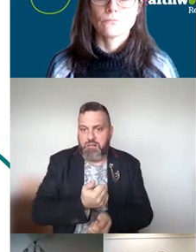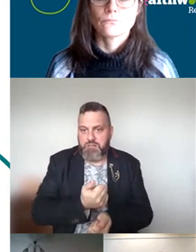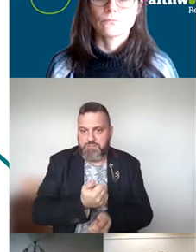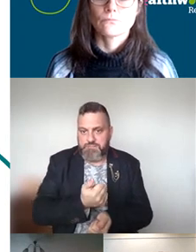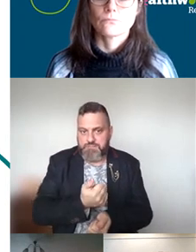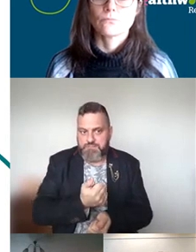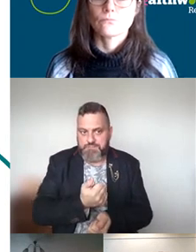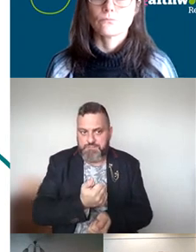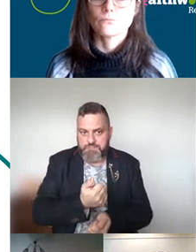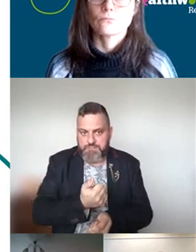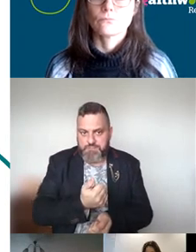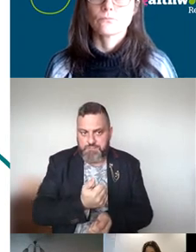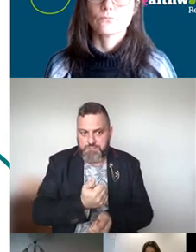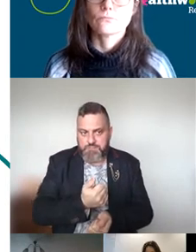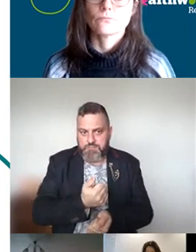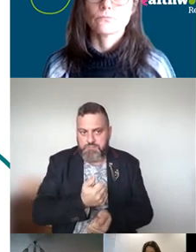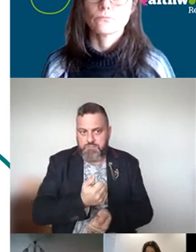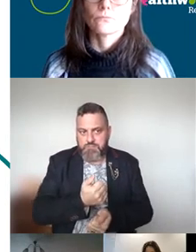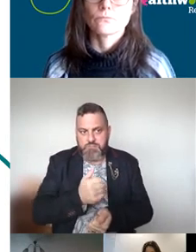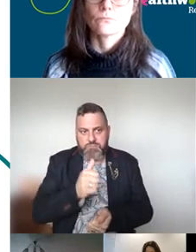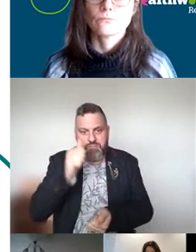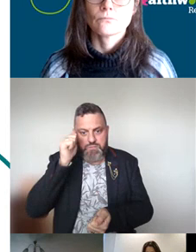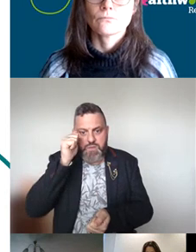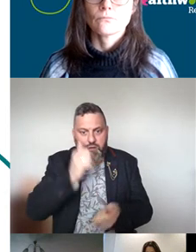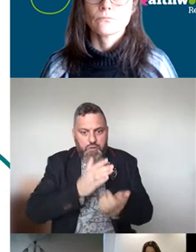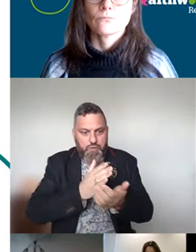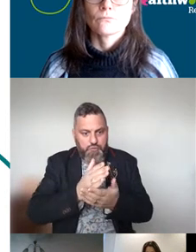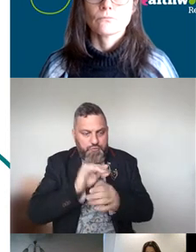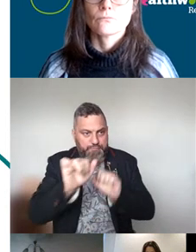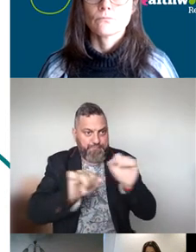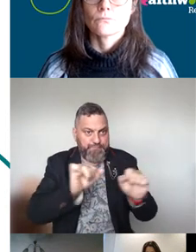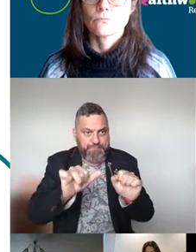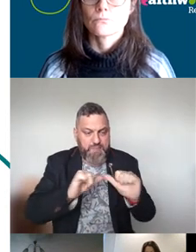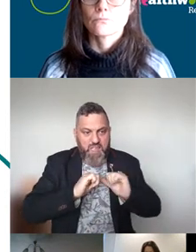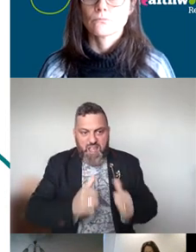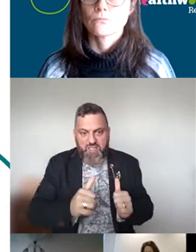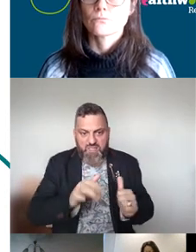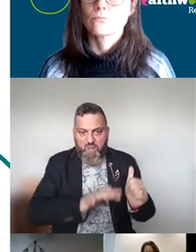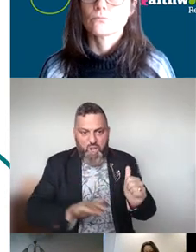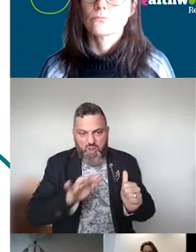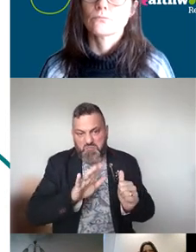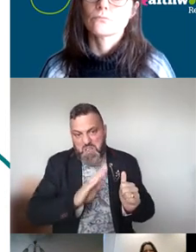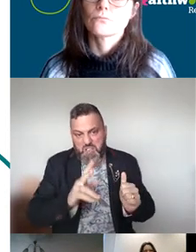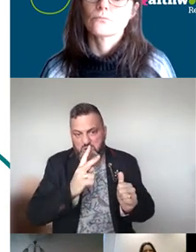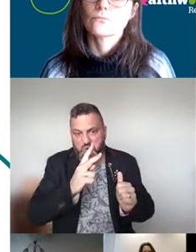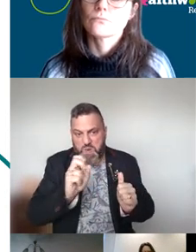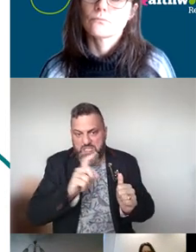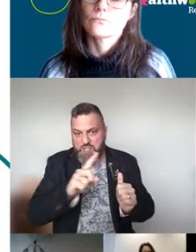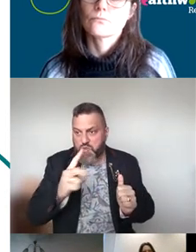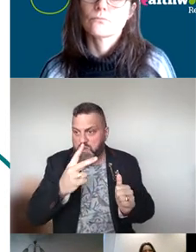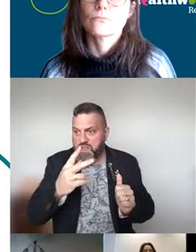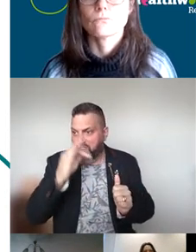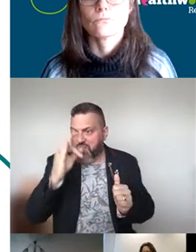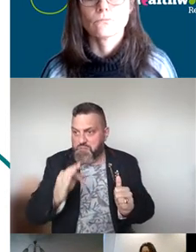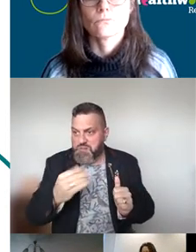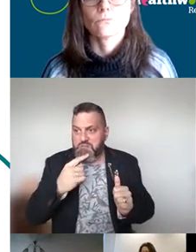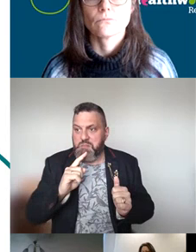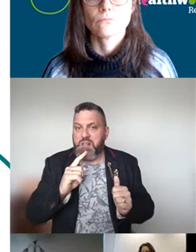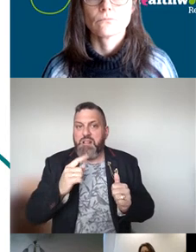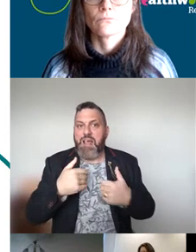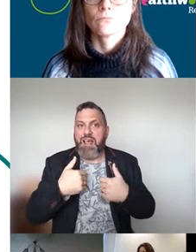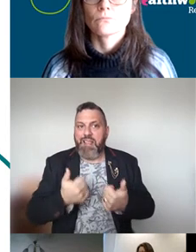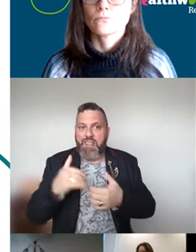we look at people's health, probably only about 20 to 25% of that is actually